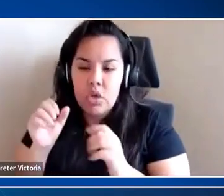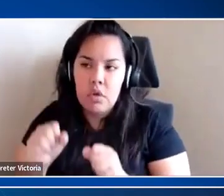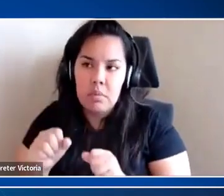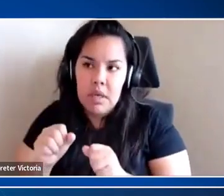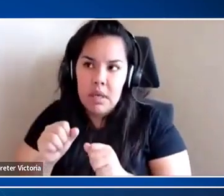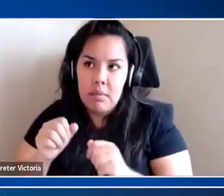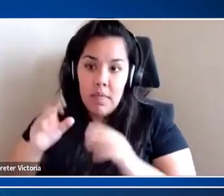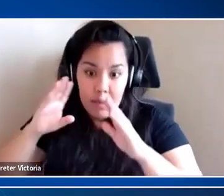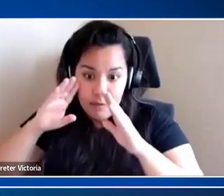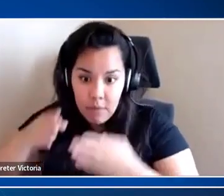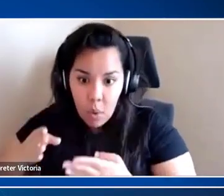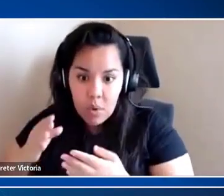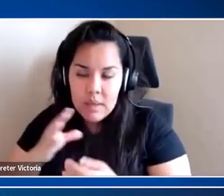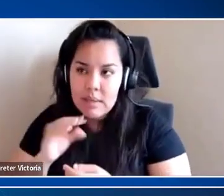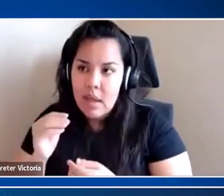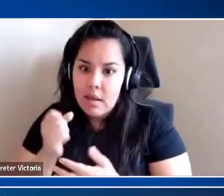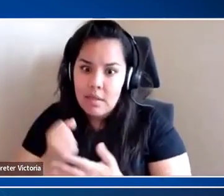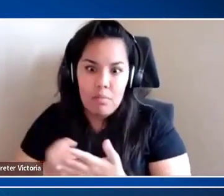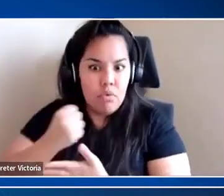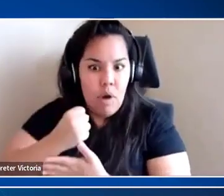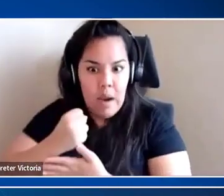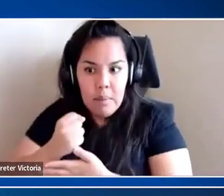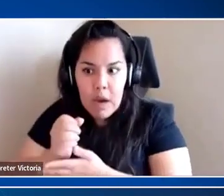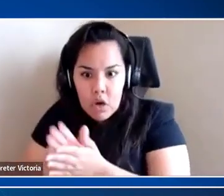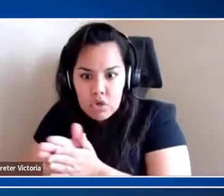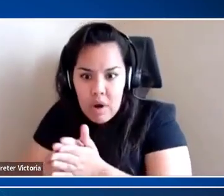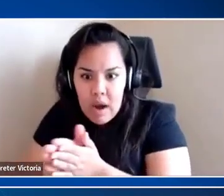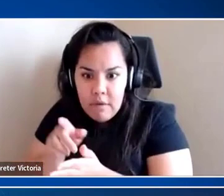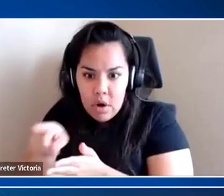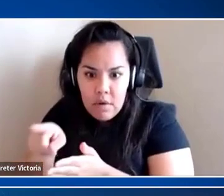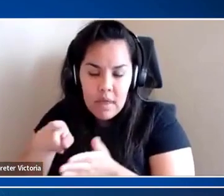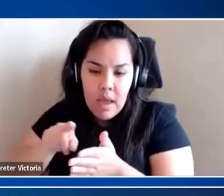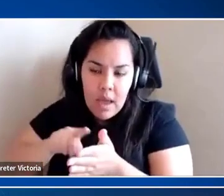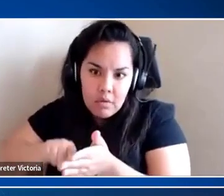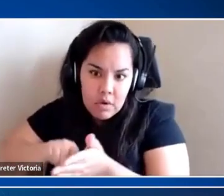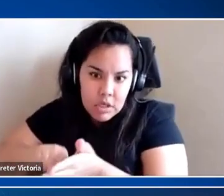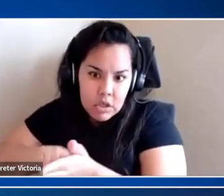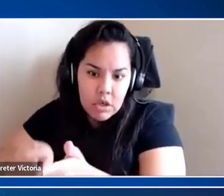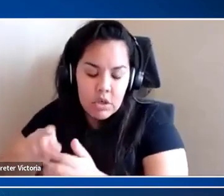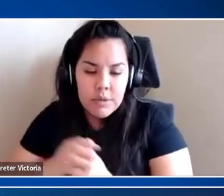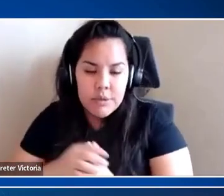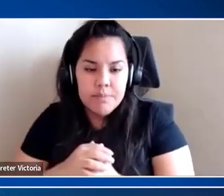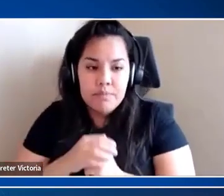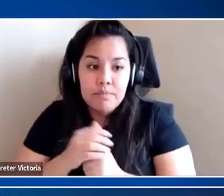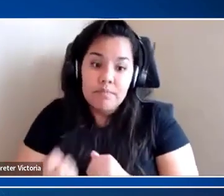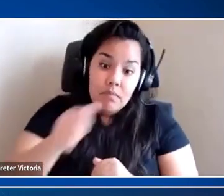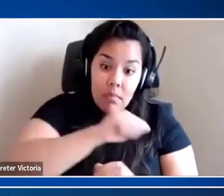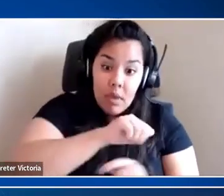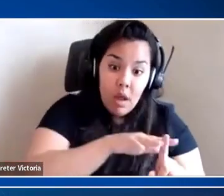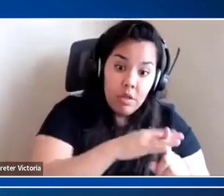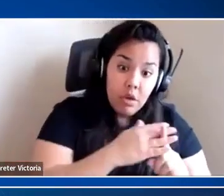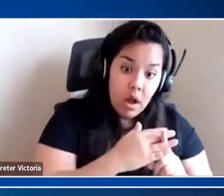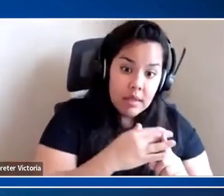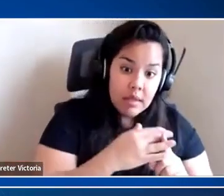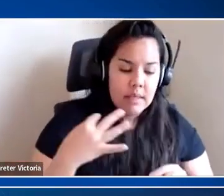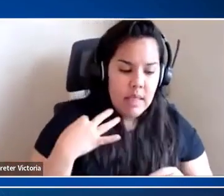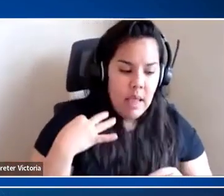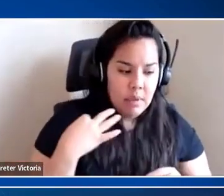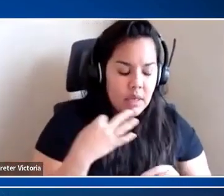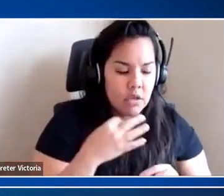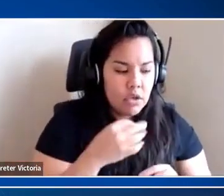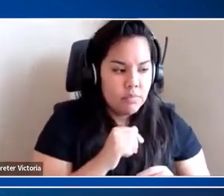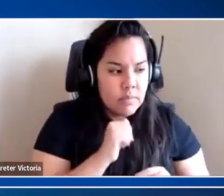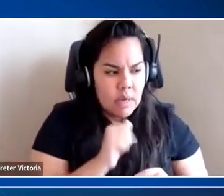primary driver of the research of the importance of the research. And in other contexts, the application that's not